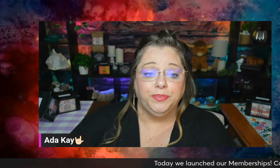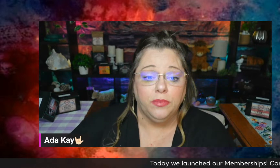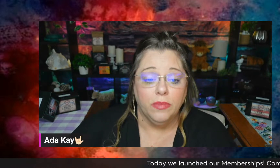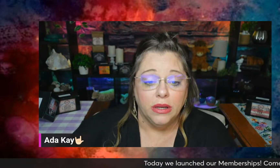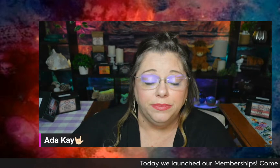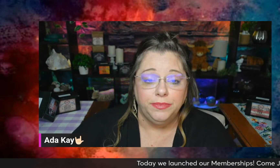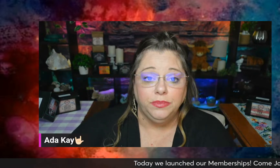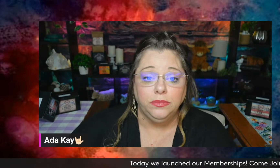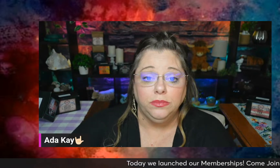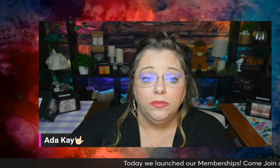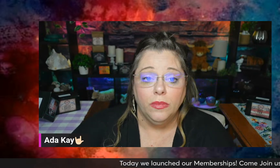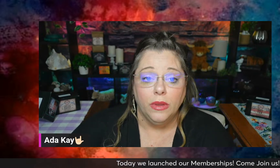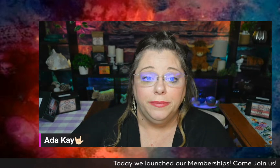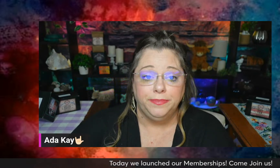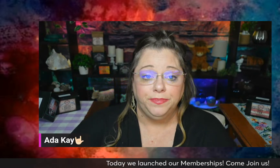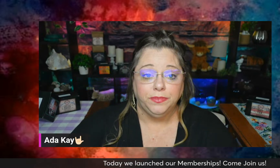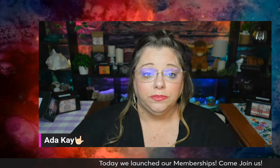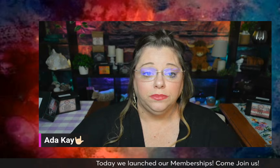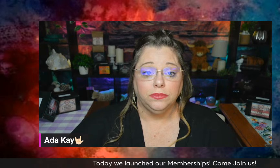So,